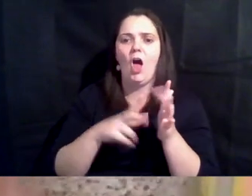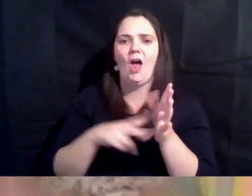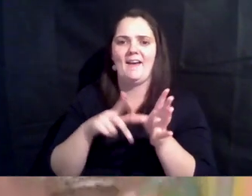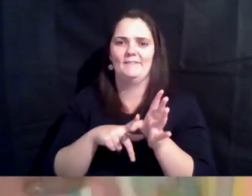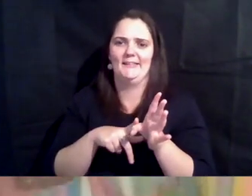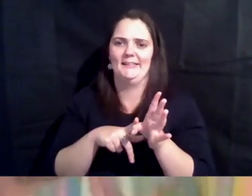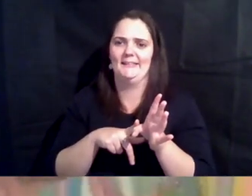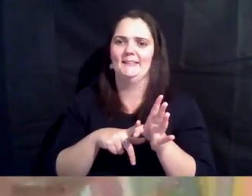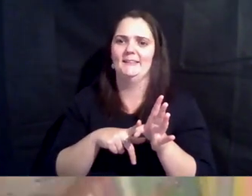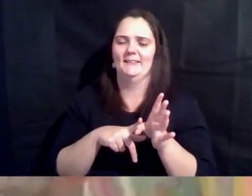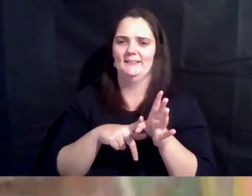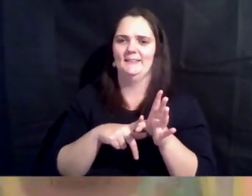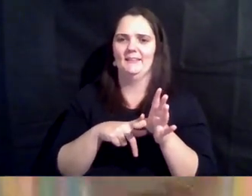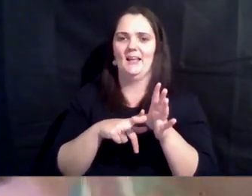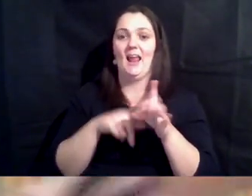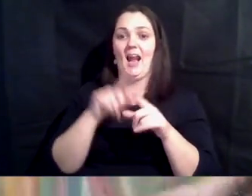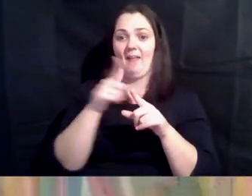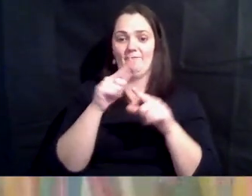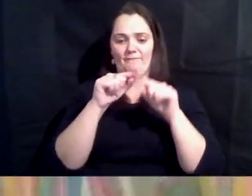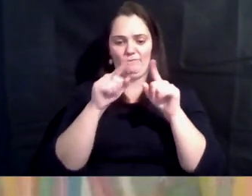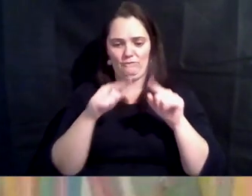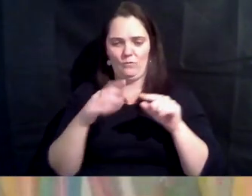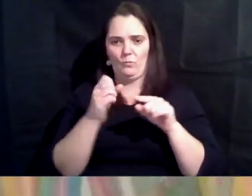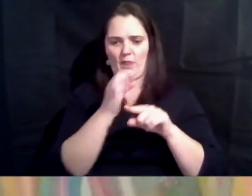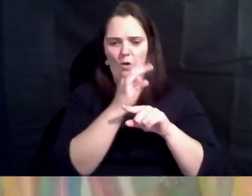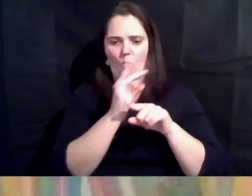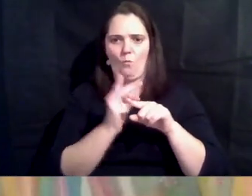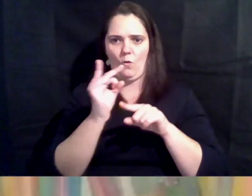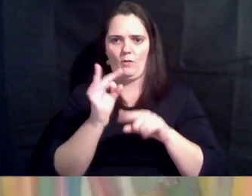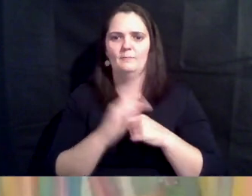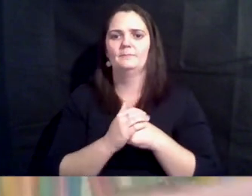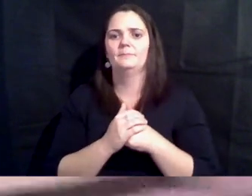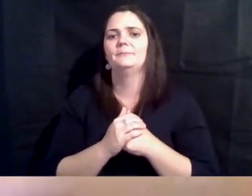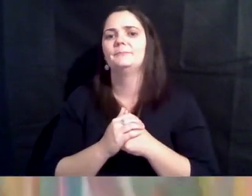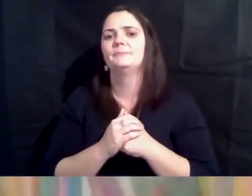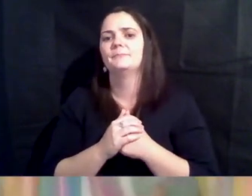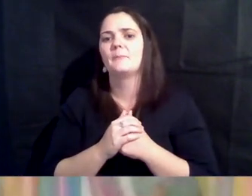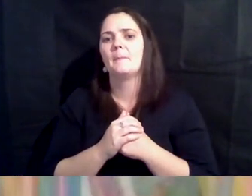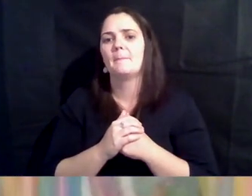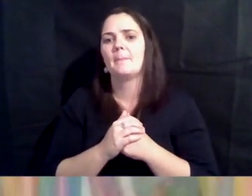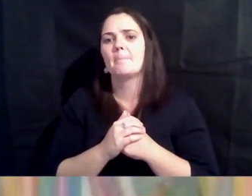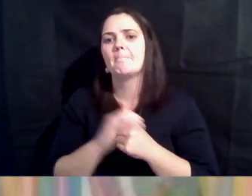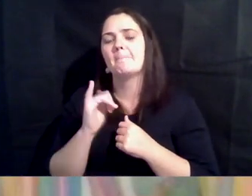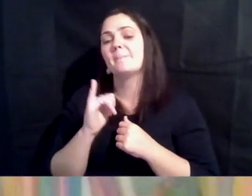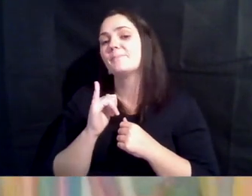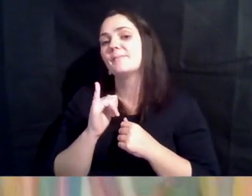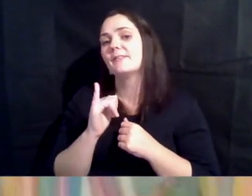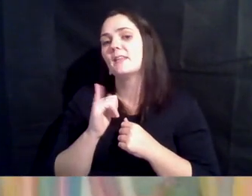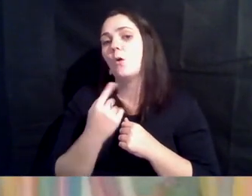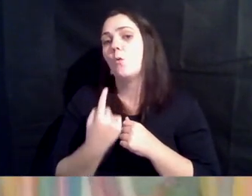so cute. I love these with little holes. So I think I'm actually, instead of doing my scribby scrib scribs, I'm going to use one